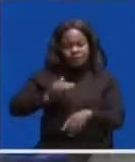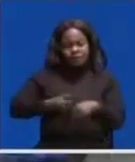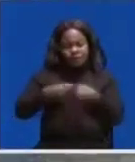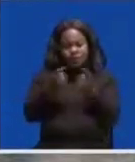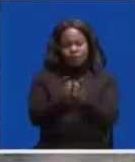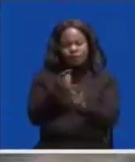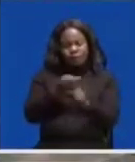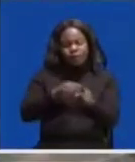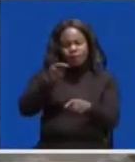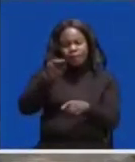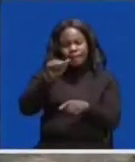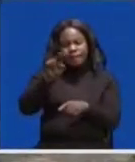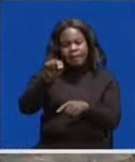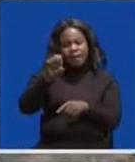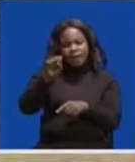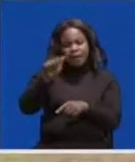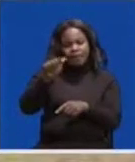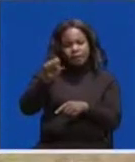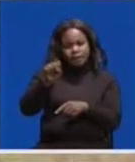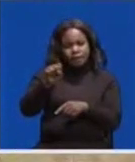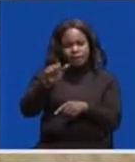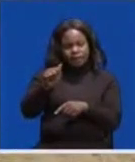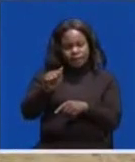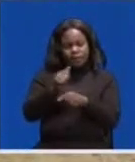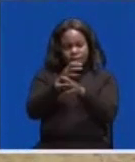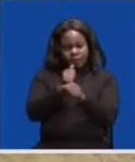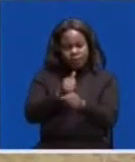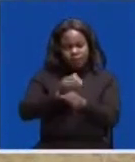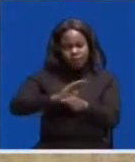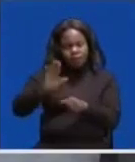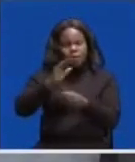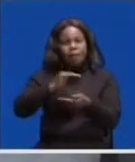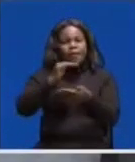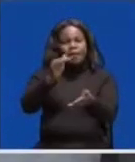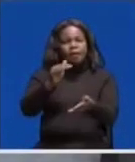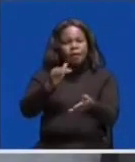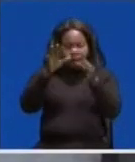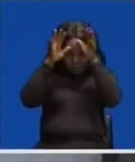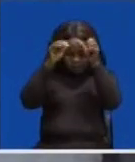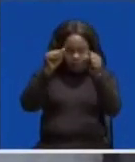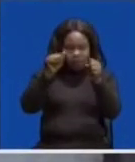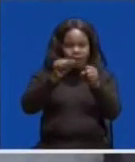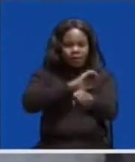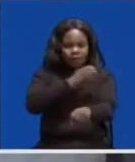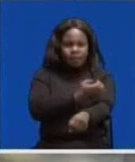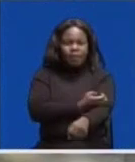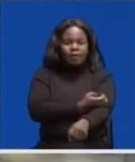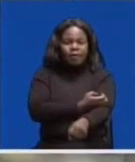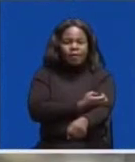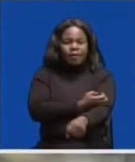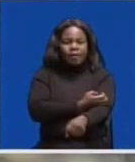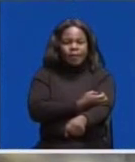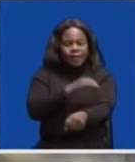Masansa in Mukoshi who gathered to receive their empowerment packages. The Presidential Empowerment Initiative Fund handed over bags of